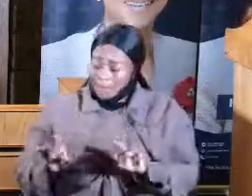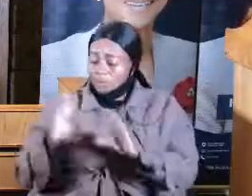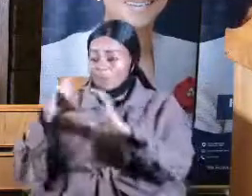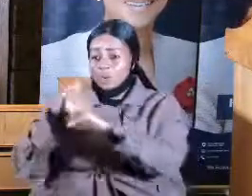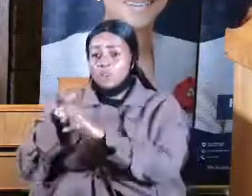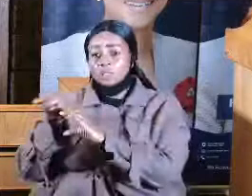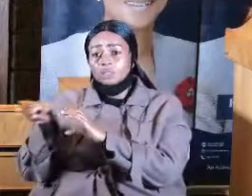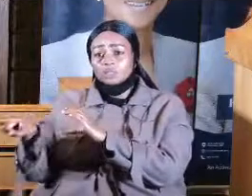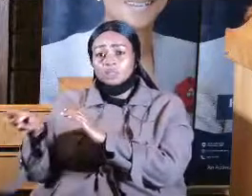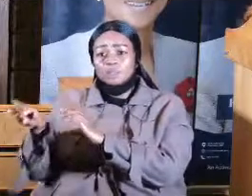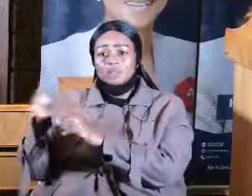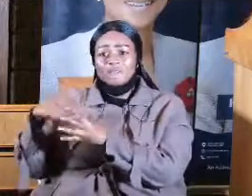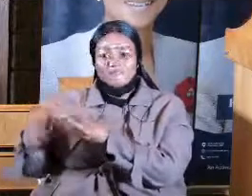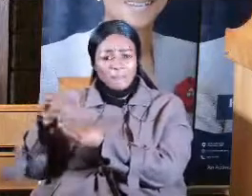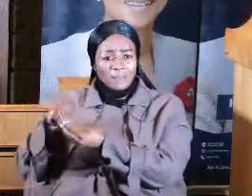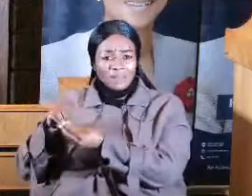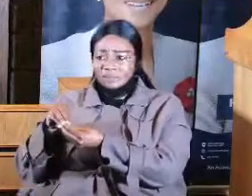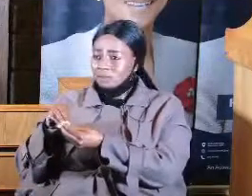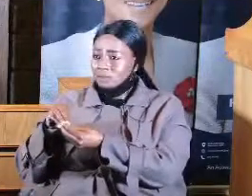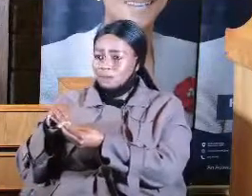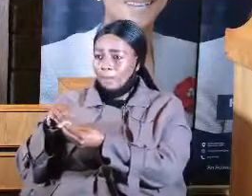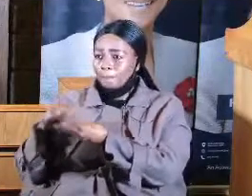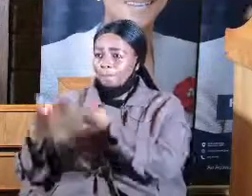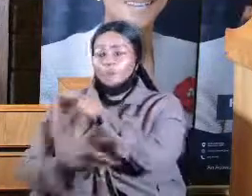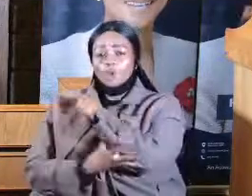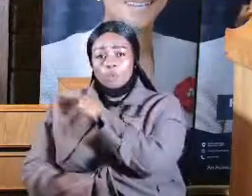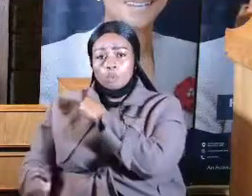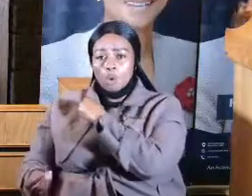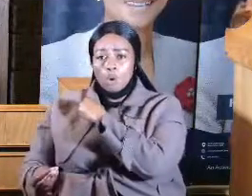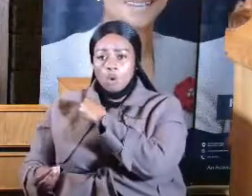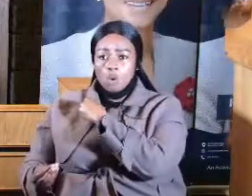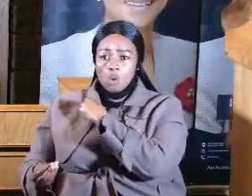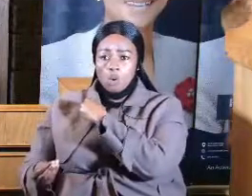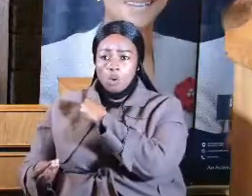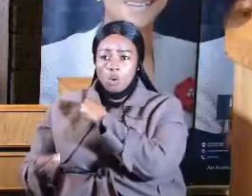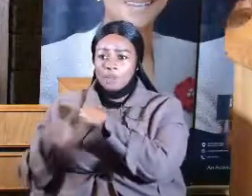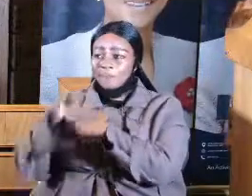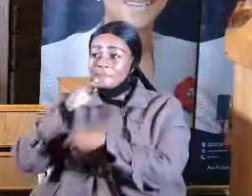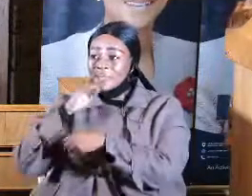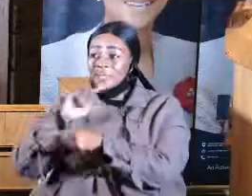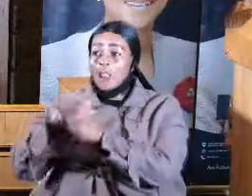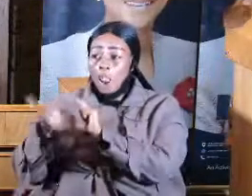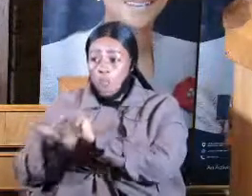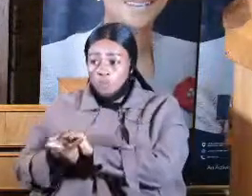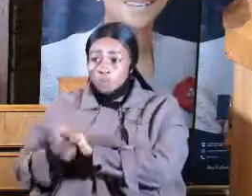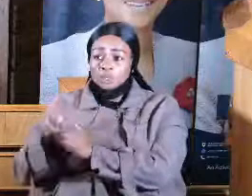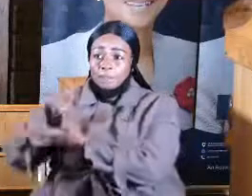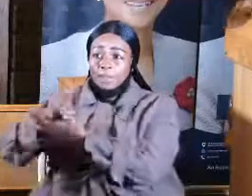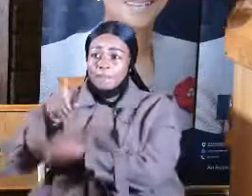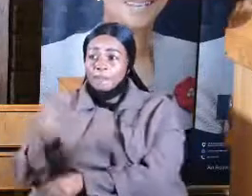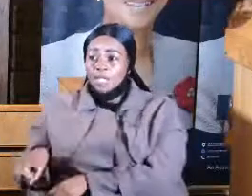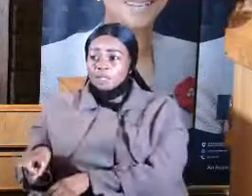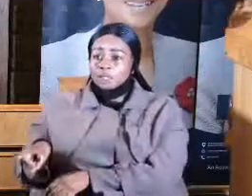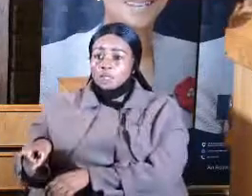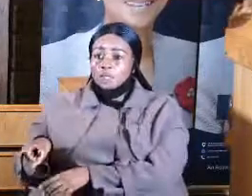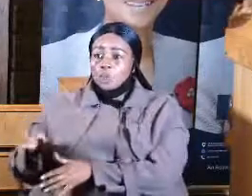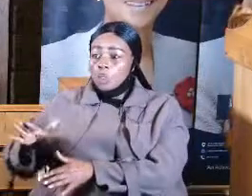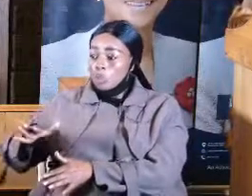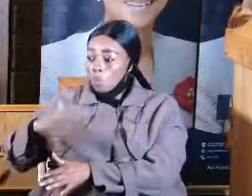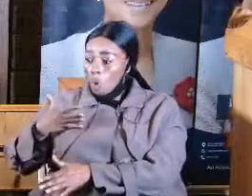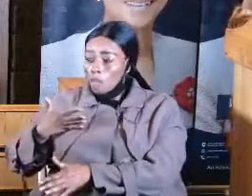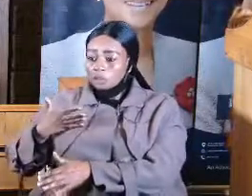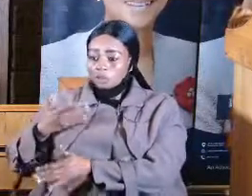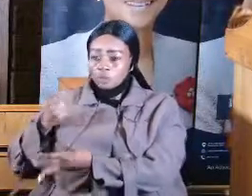who are coming from families that do not have. They will sit with that. One day when they want to buy their